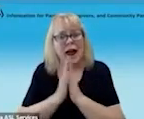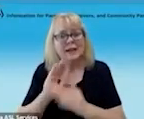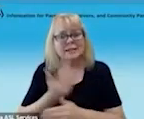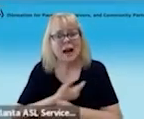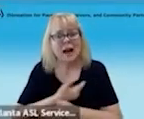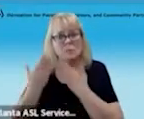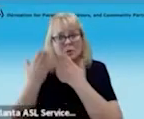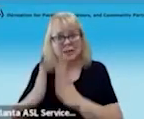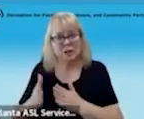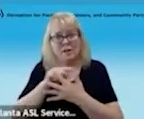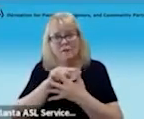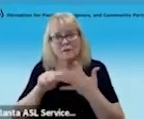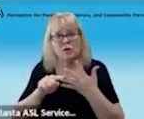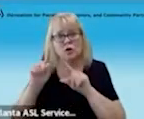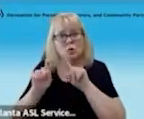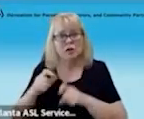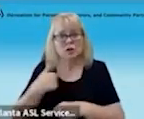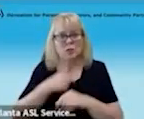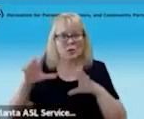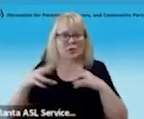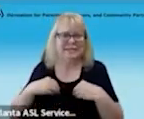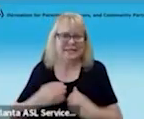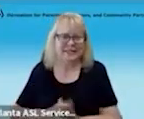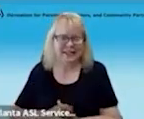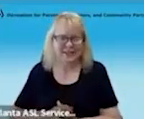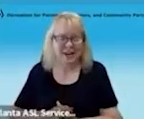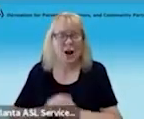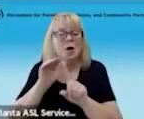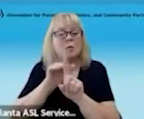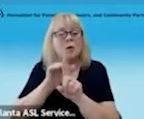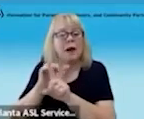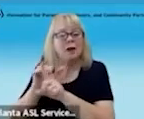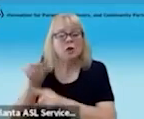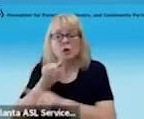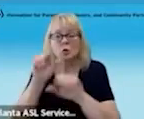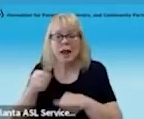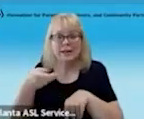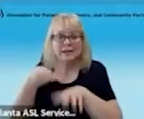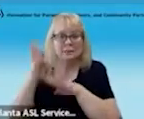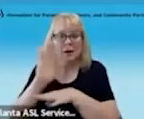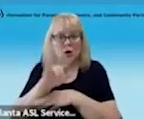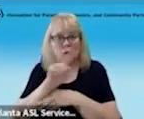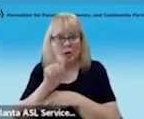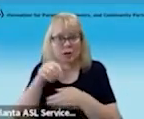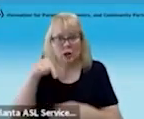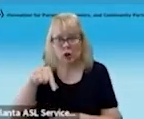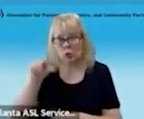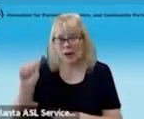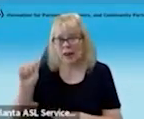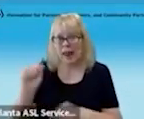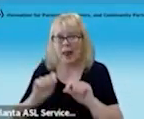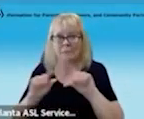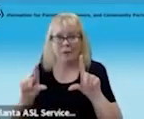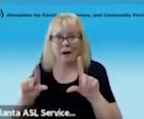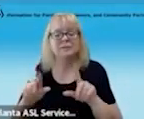great information that you can take back to your communities and share with your own families. I would now like to ask all of our